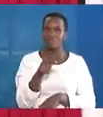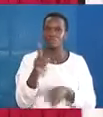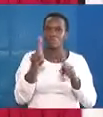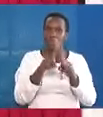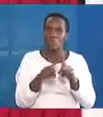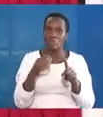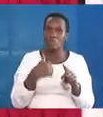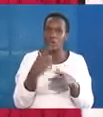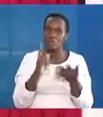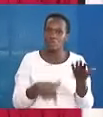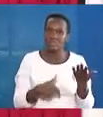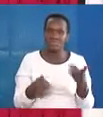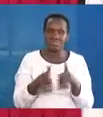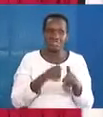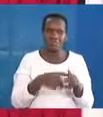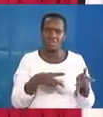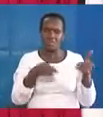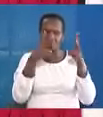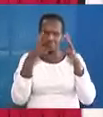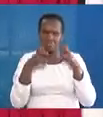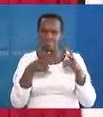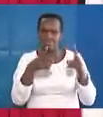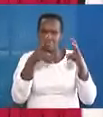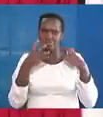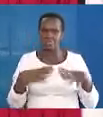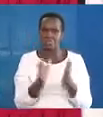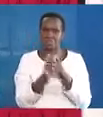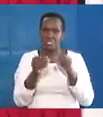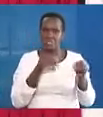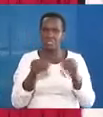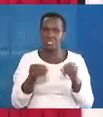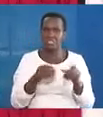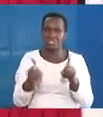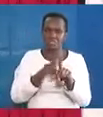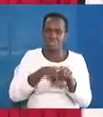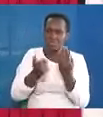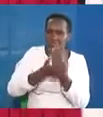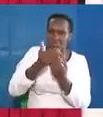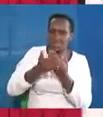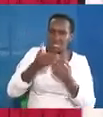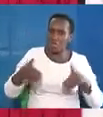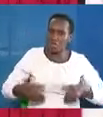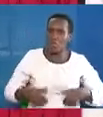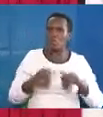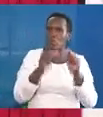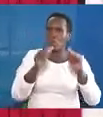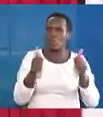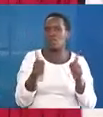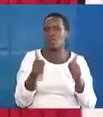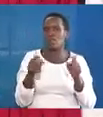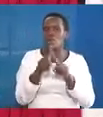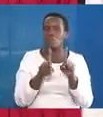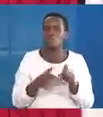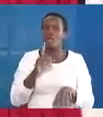also listened to the plight of PWDs and youths and have ensured that they are